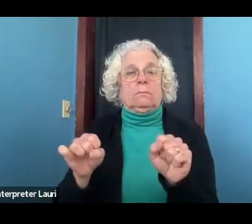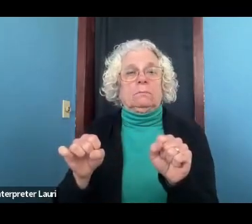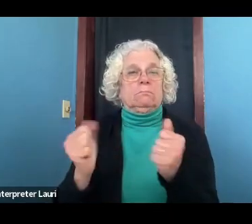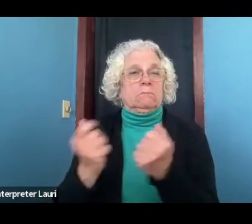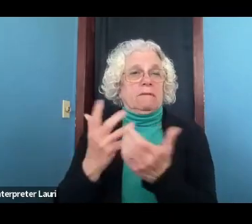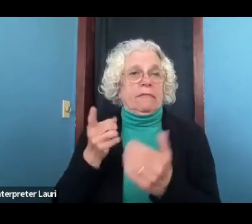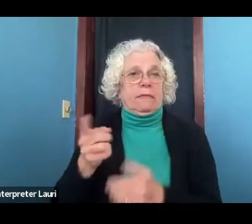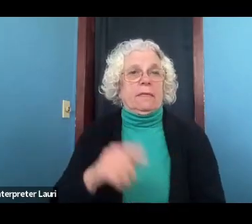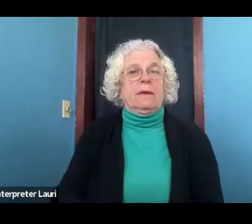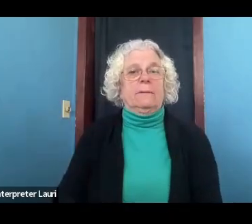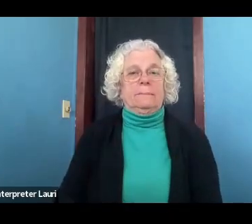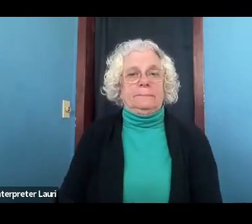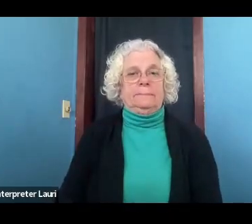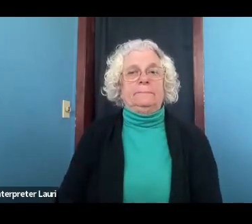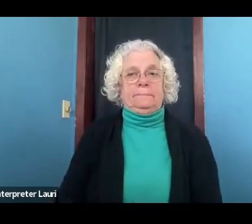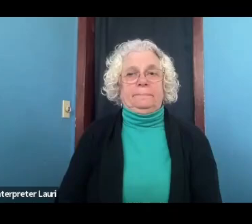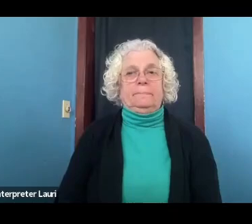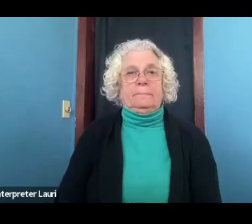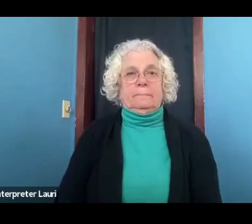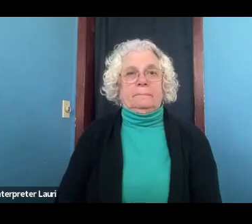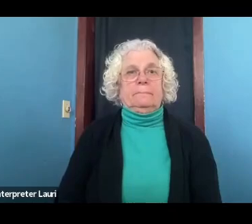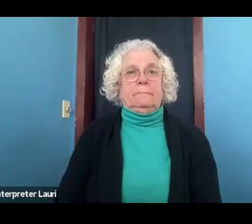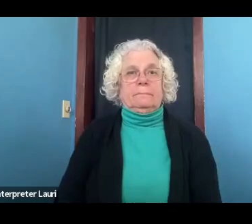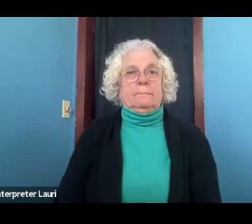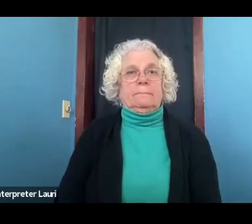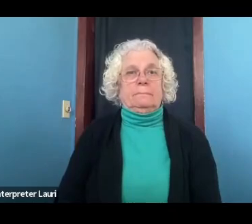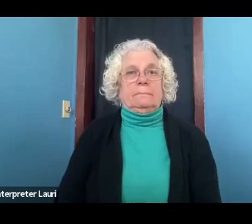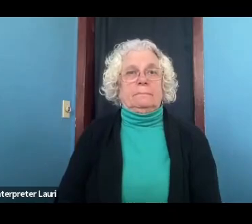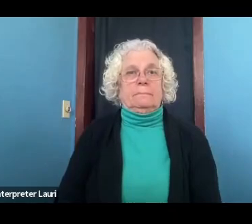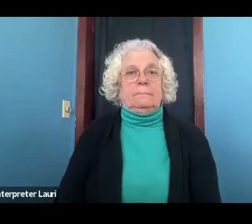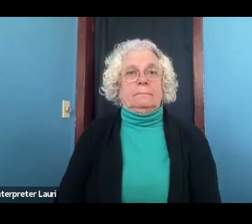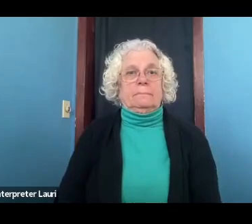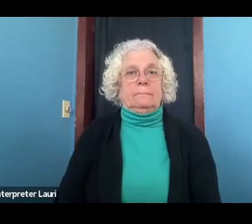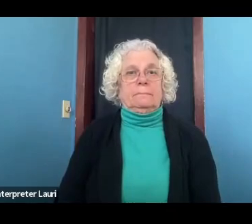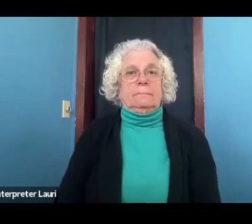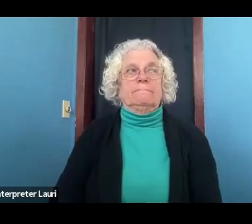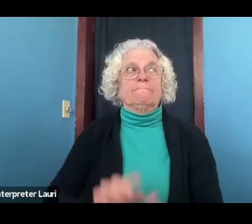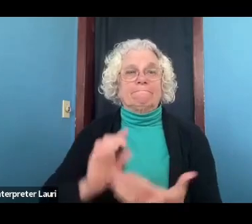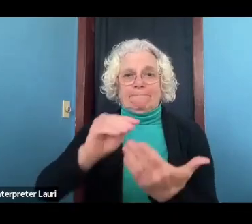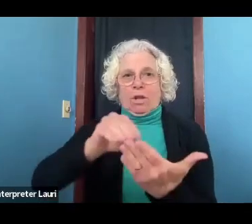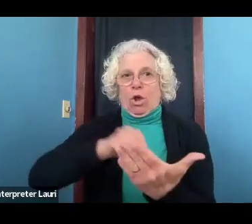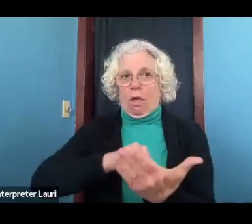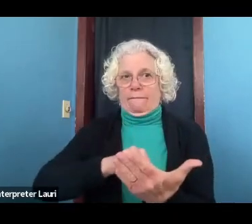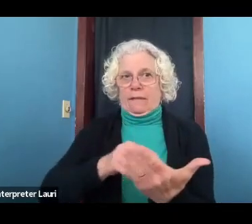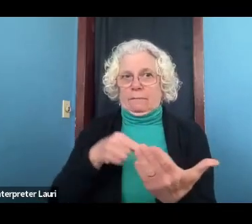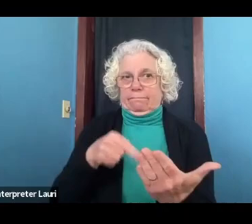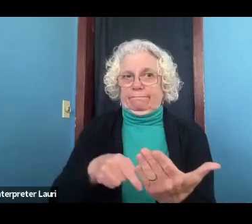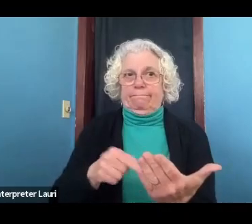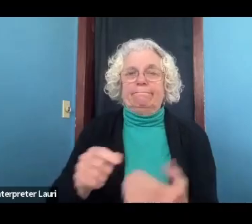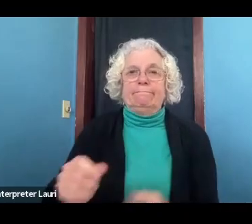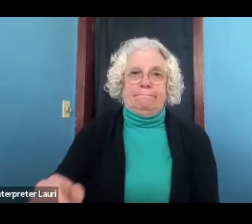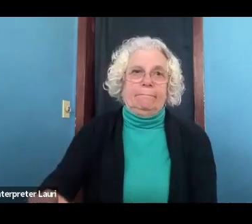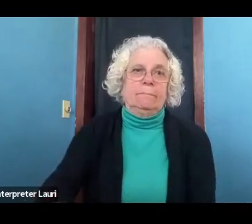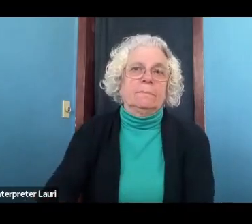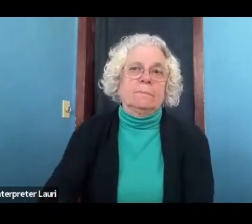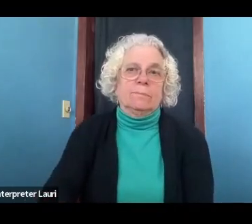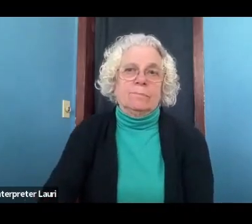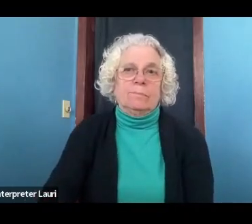wishes about that in the healthcare directive. So those things survive the death of the principal.